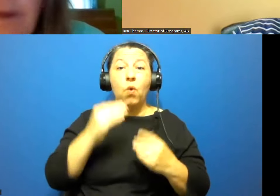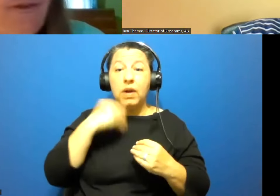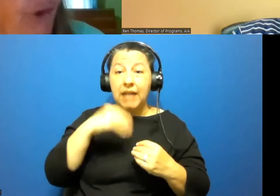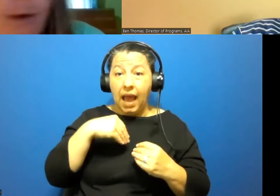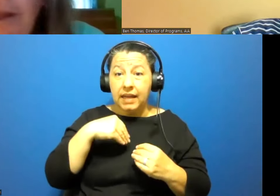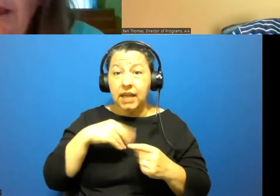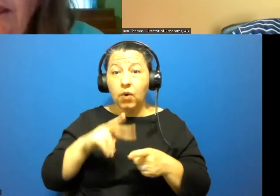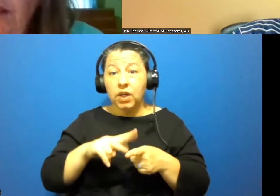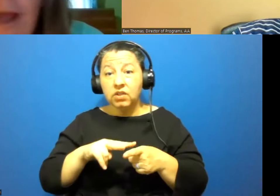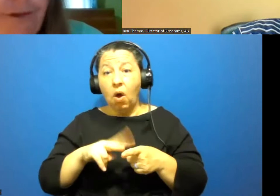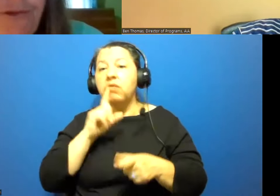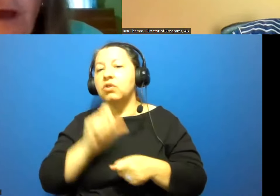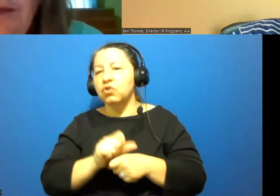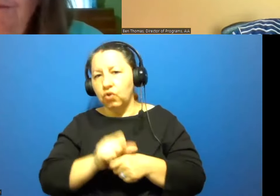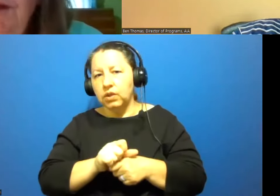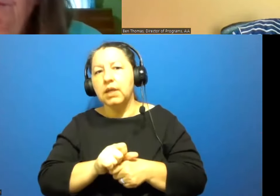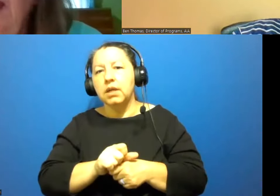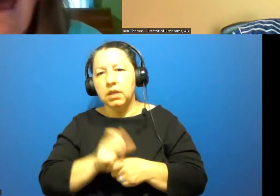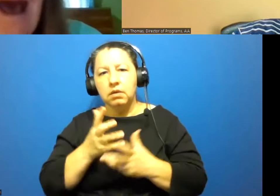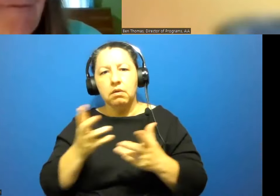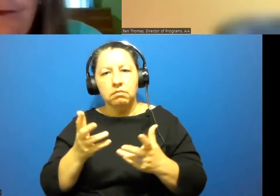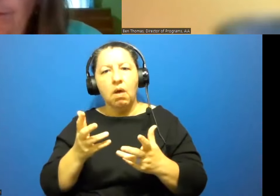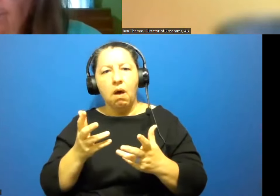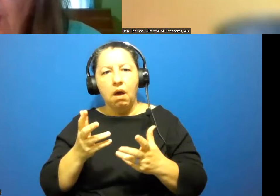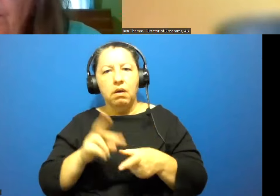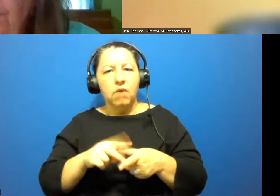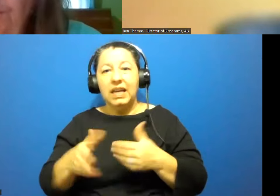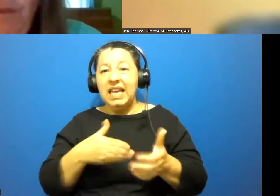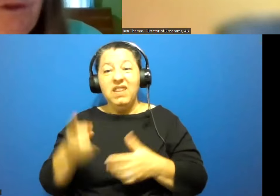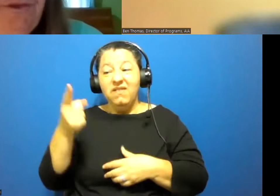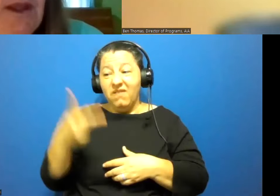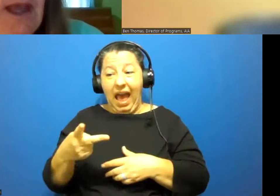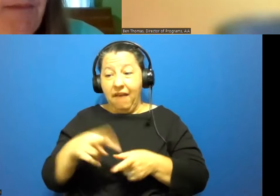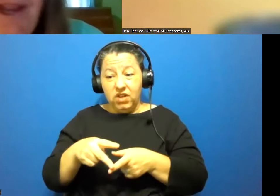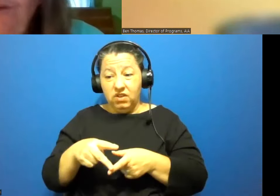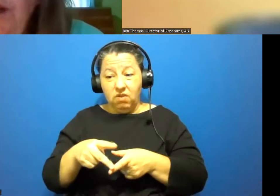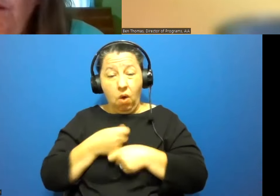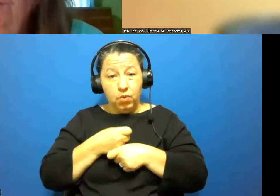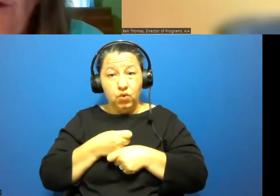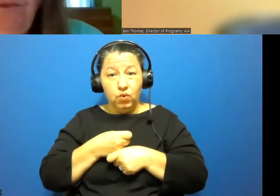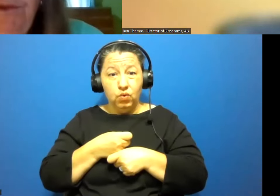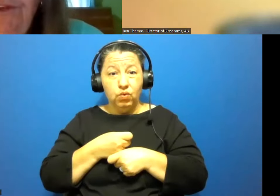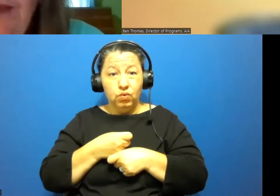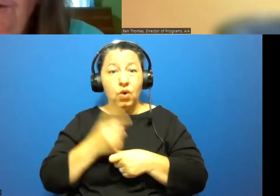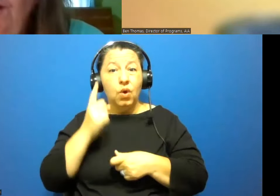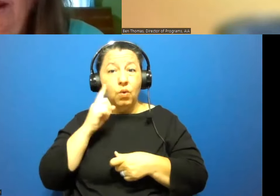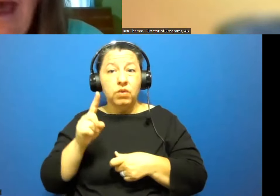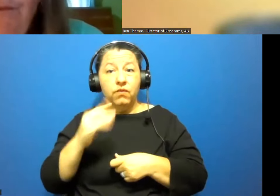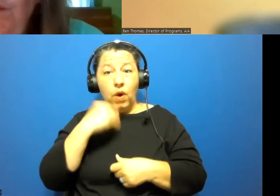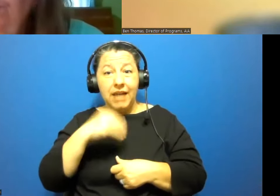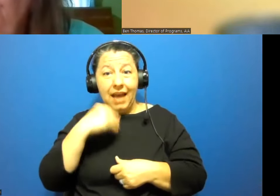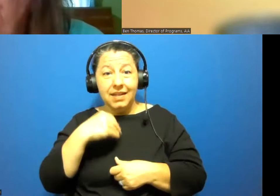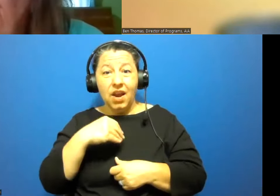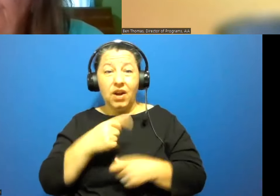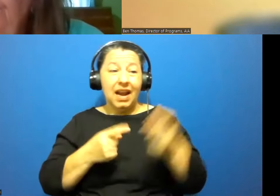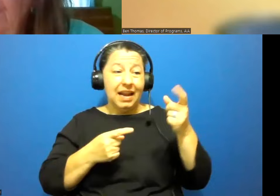salt, certainly lots of salt, even if half the salt produced was at Paynes Creek was dietary and half